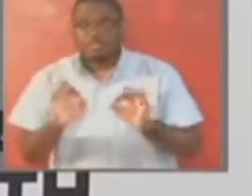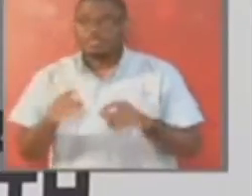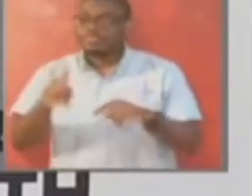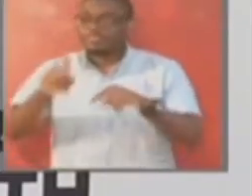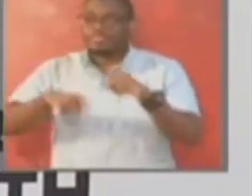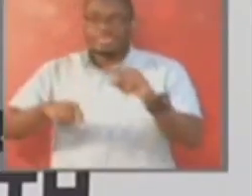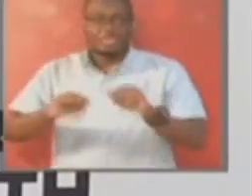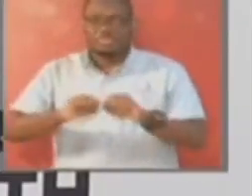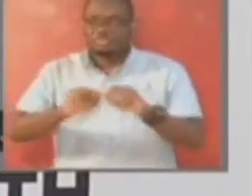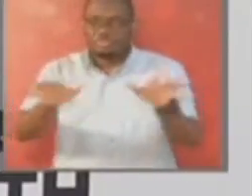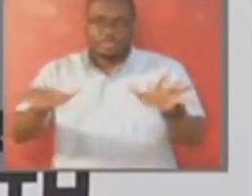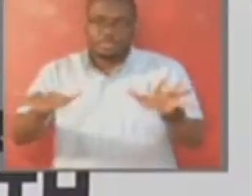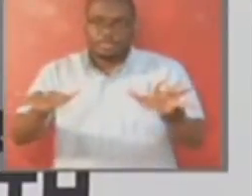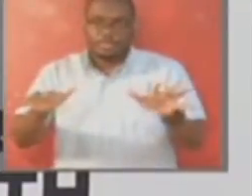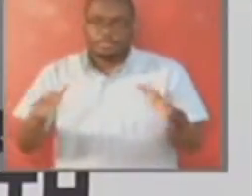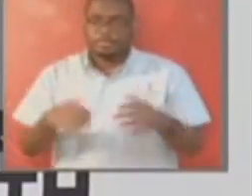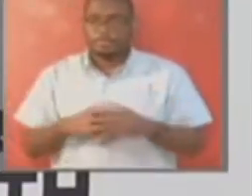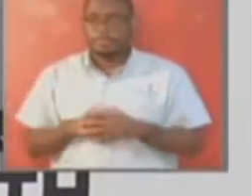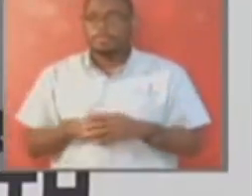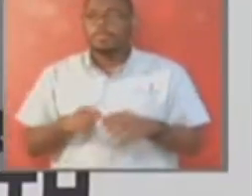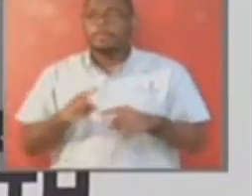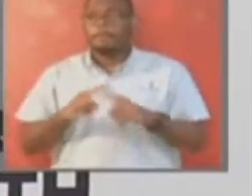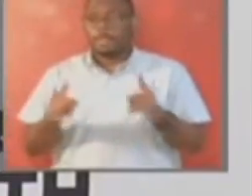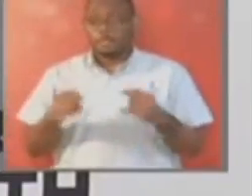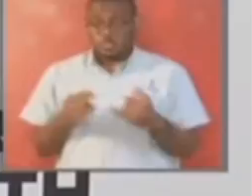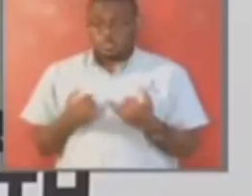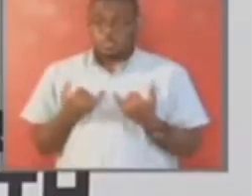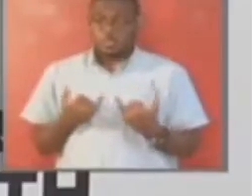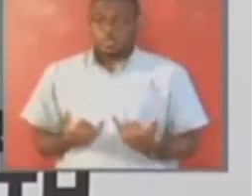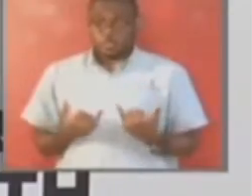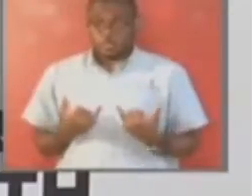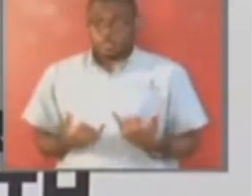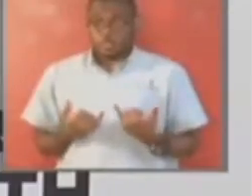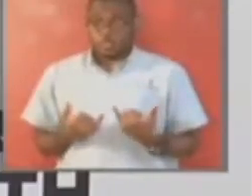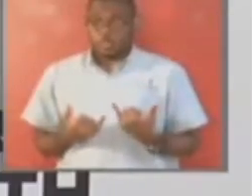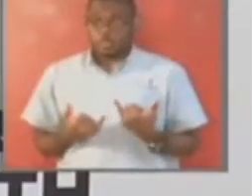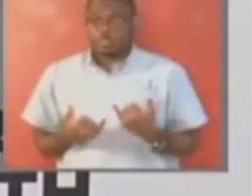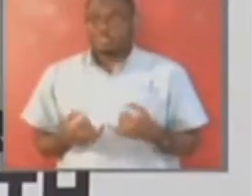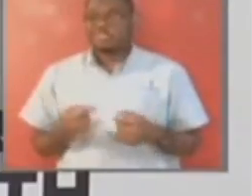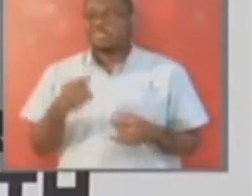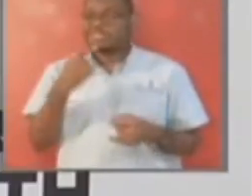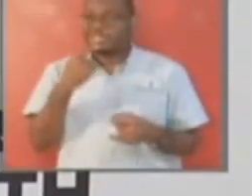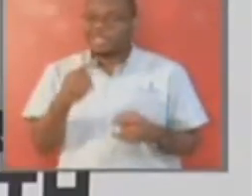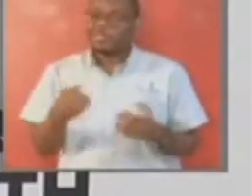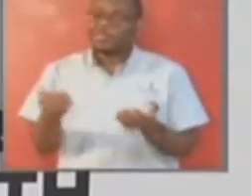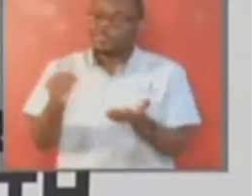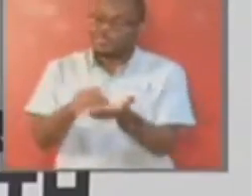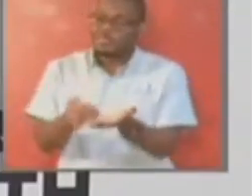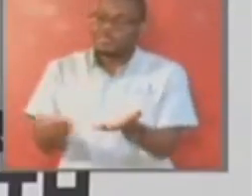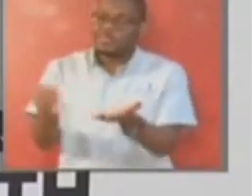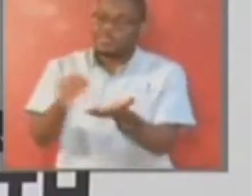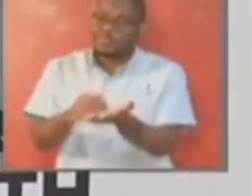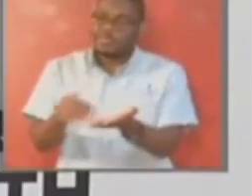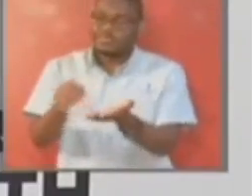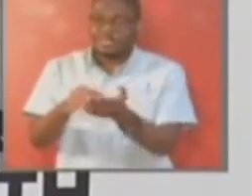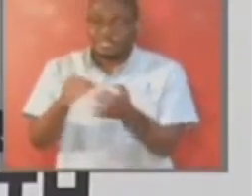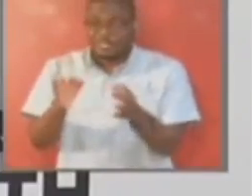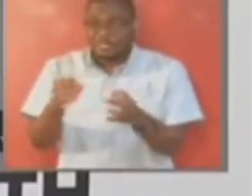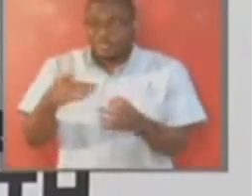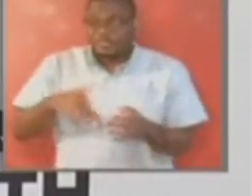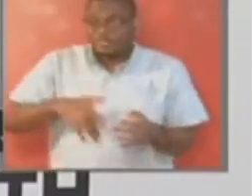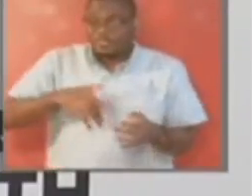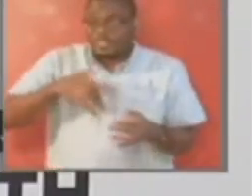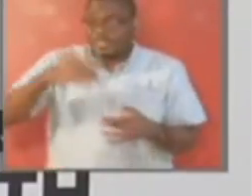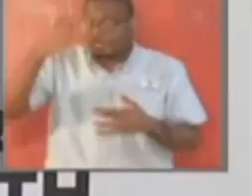some more heavily reliance on what we say and what we keep saying about people being ill and staying at home. So more